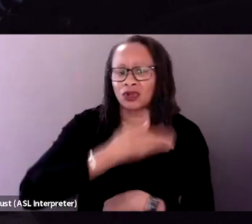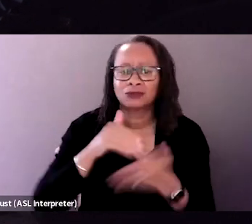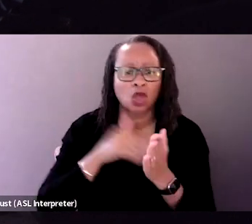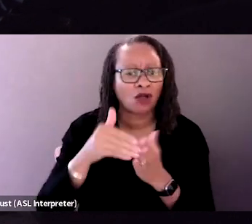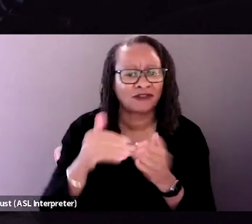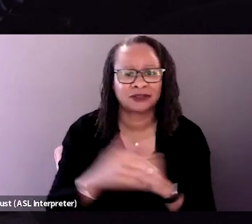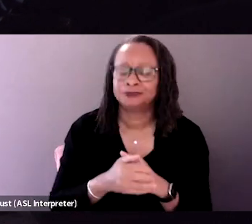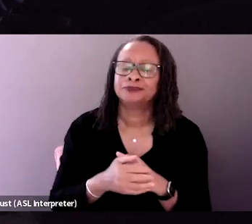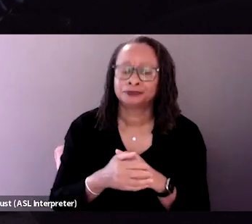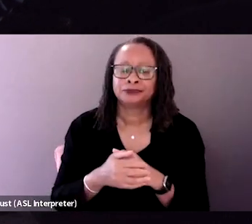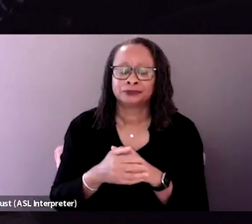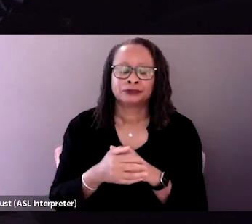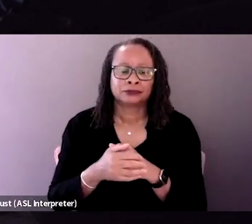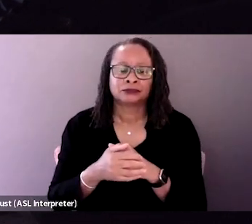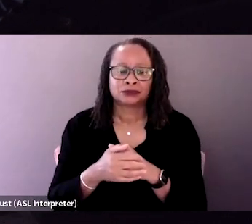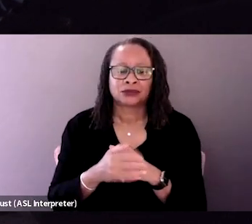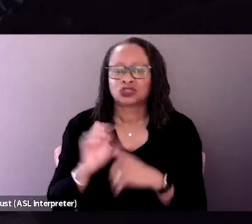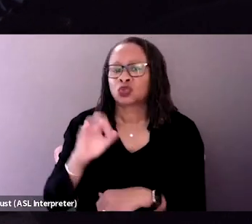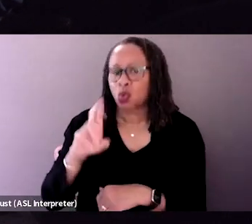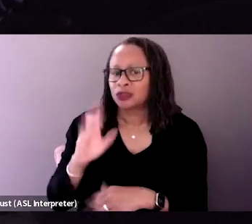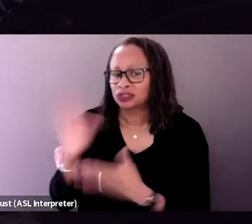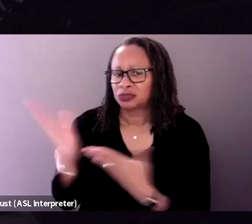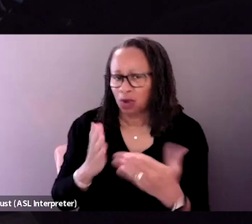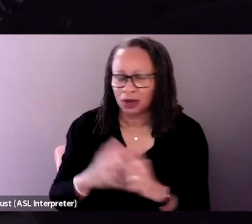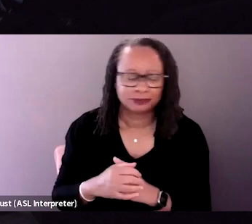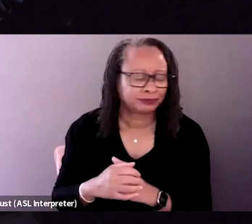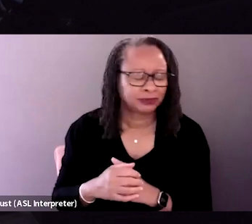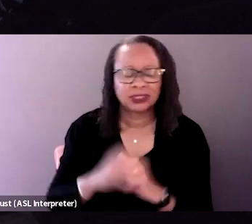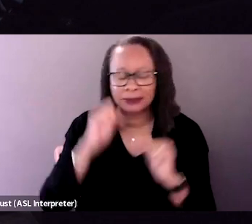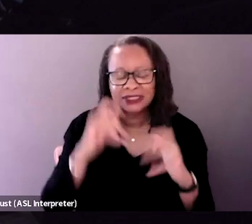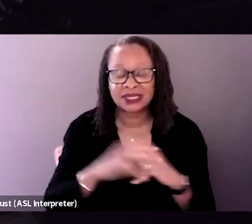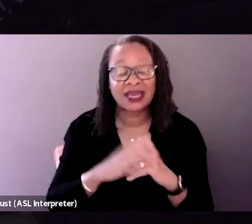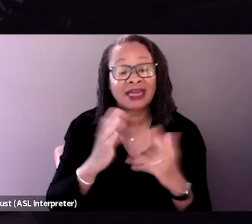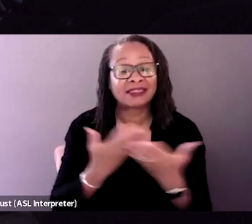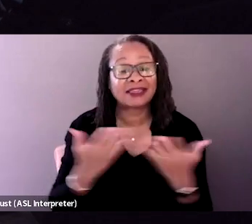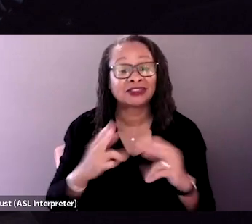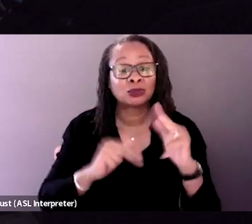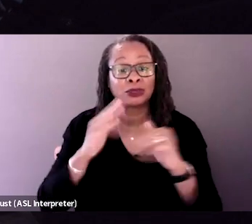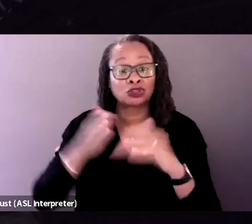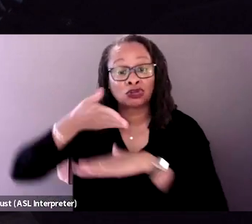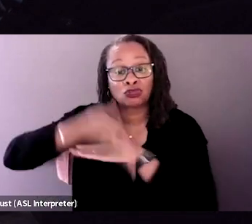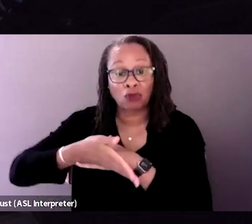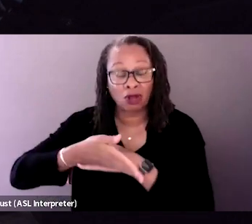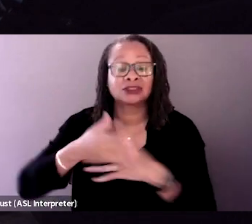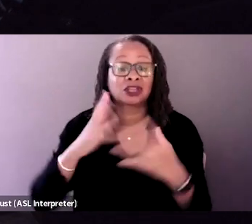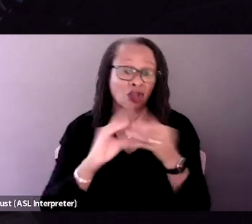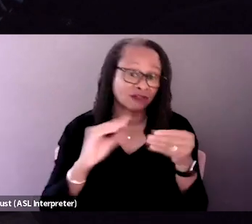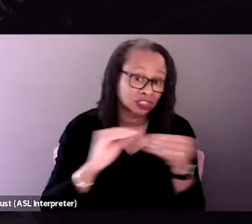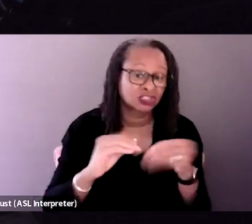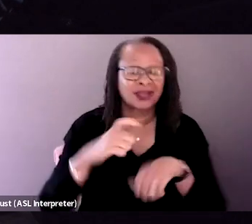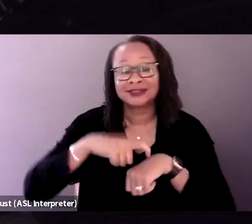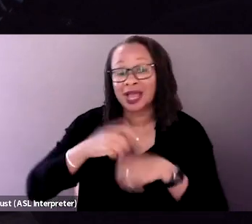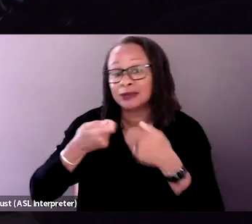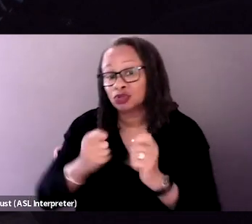And for the things to build across conversations, across time, to try things together, and